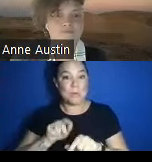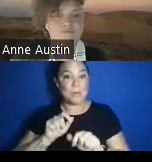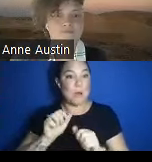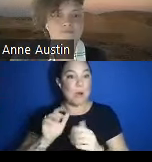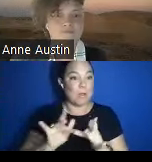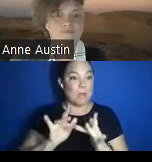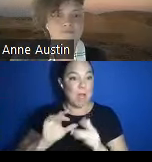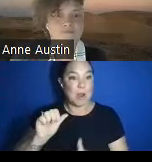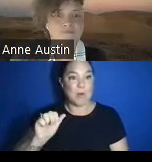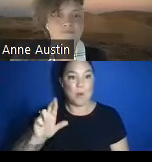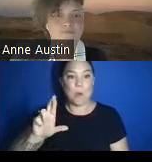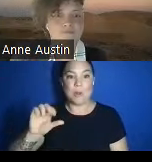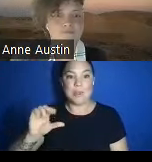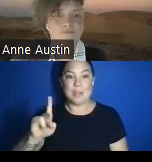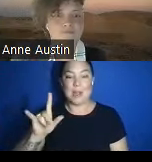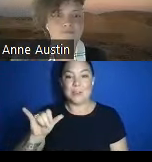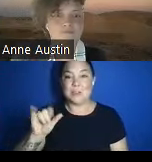archaeological.org/donate.